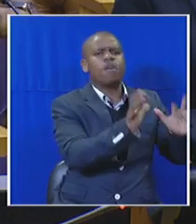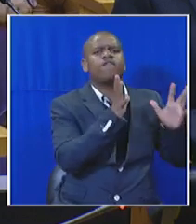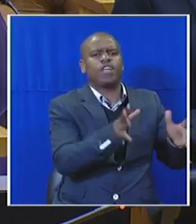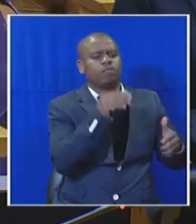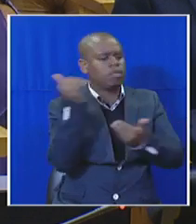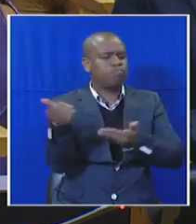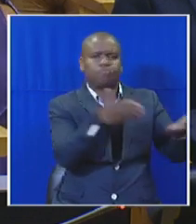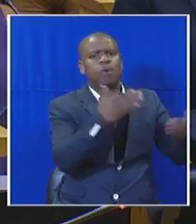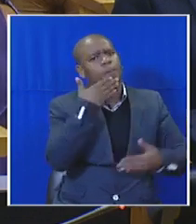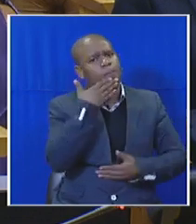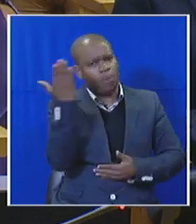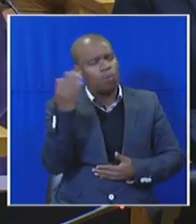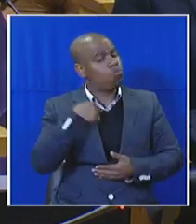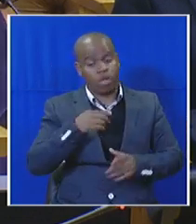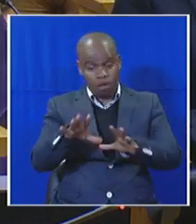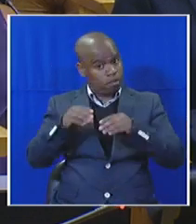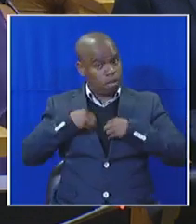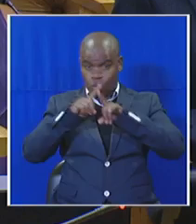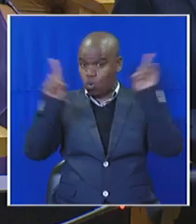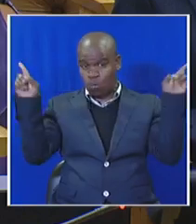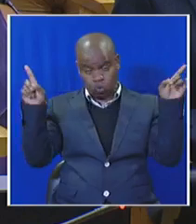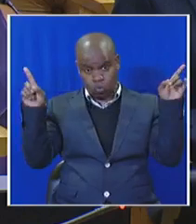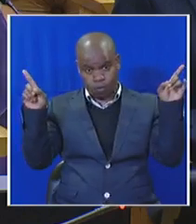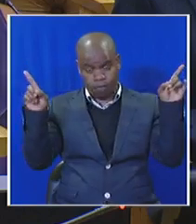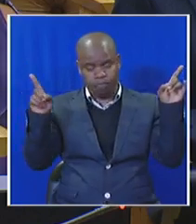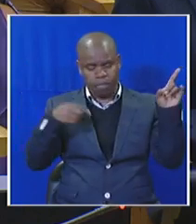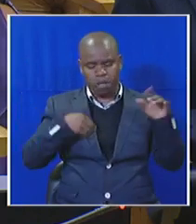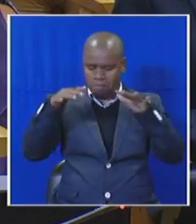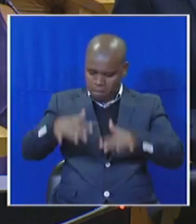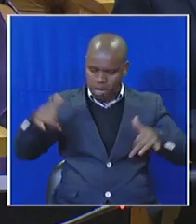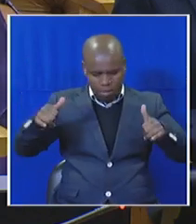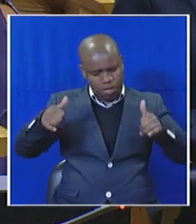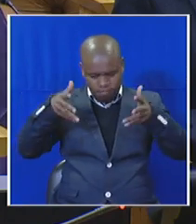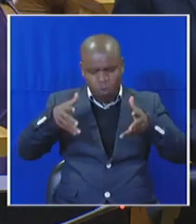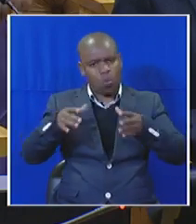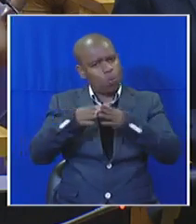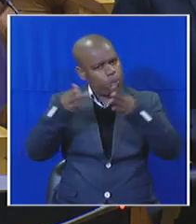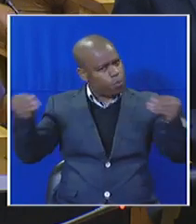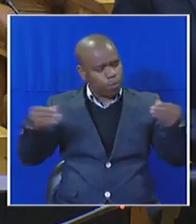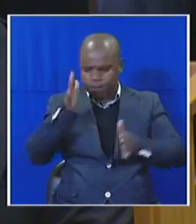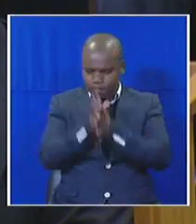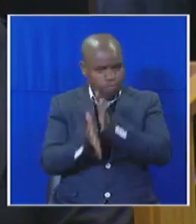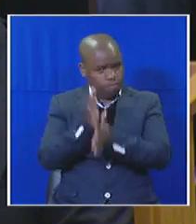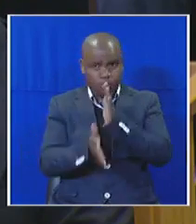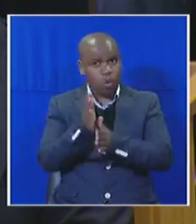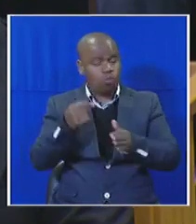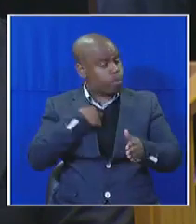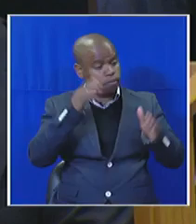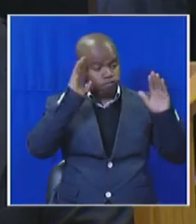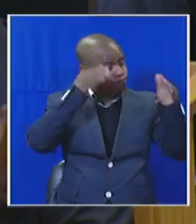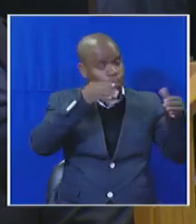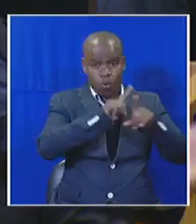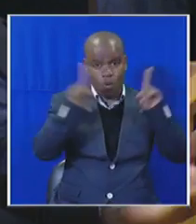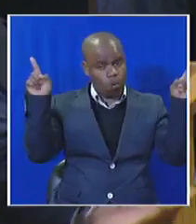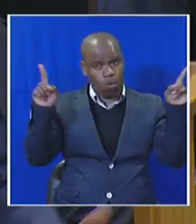not raised. We are not going to allow it. The business of this day, of today, is concluded. We are not going to allow